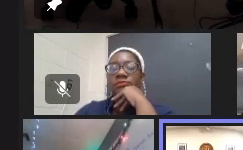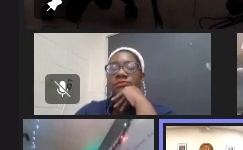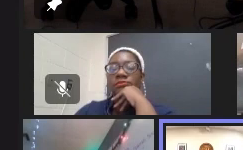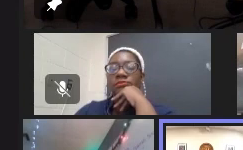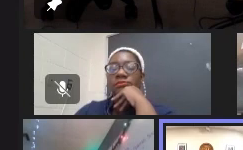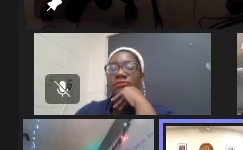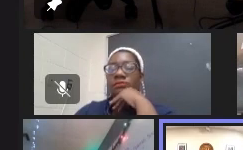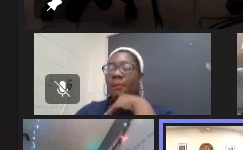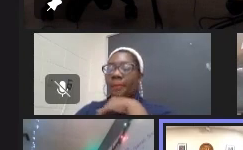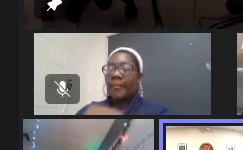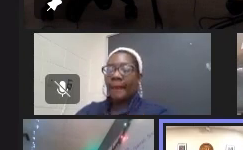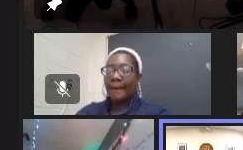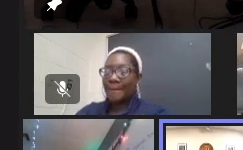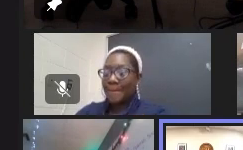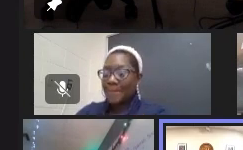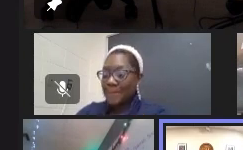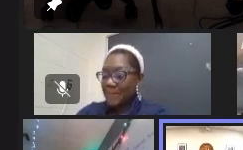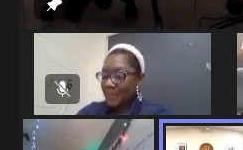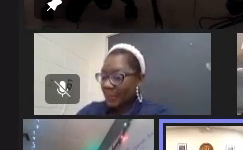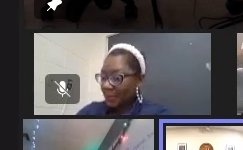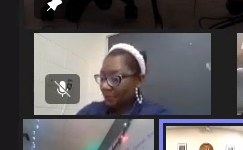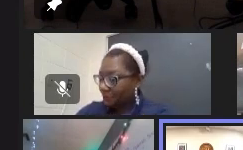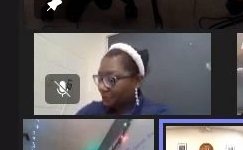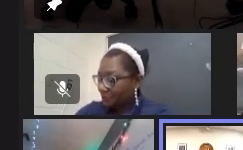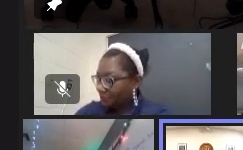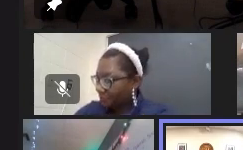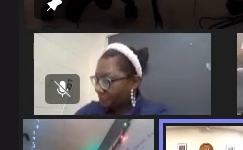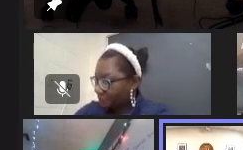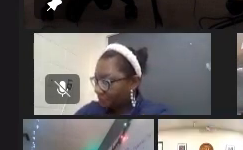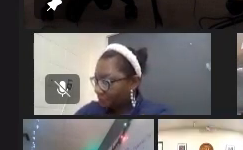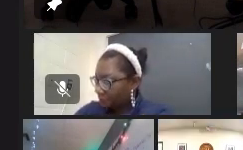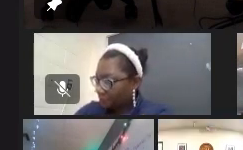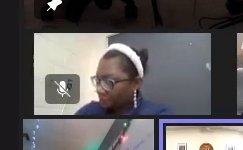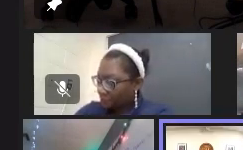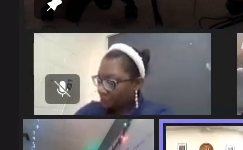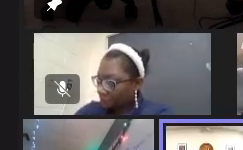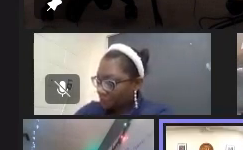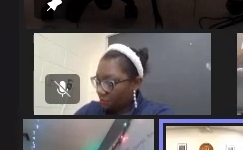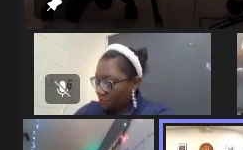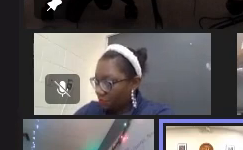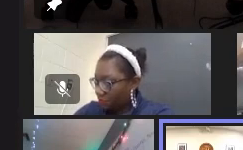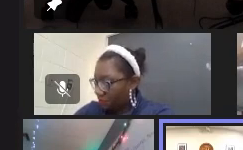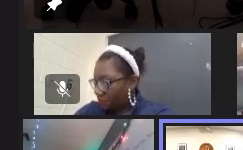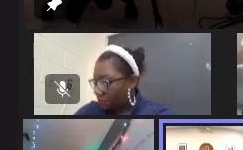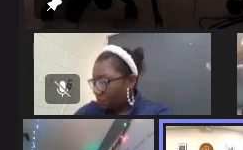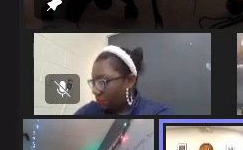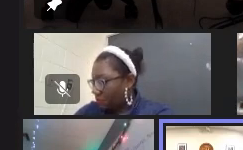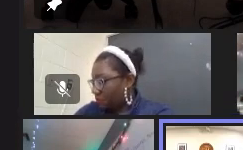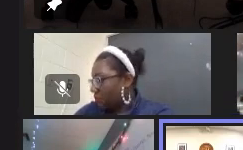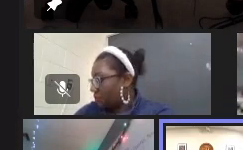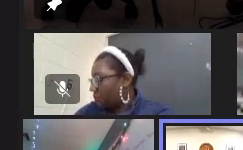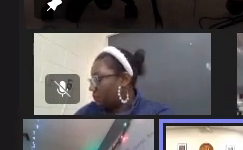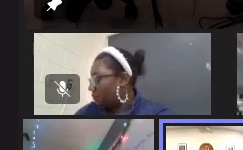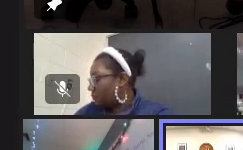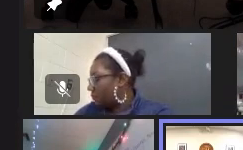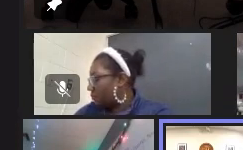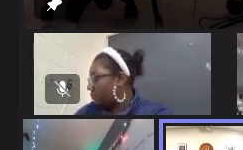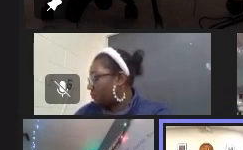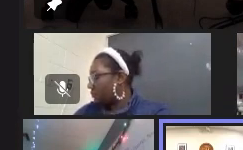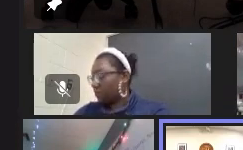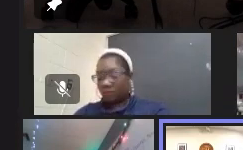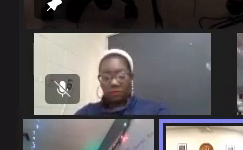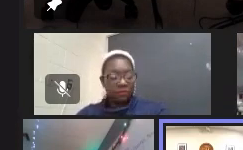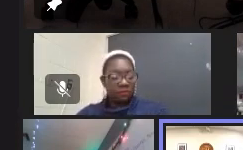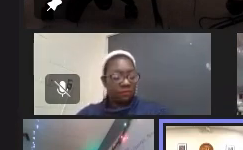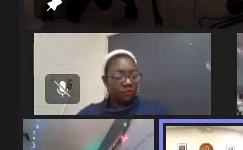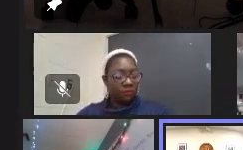and Accountability page under the Kentucky Summative Assessment tab. The last section within the accountability data